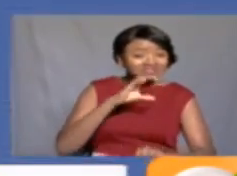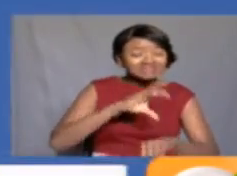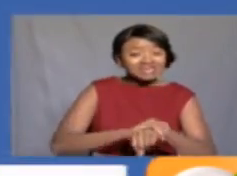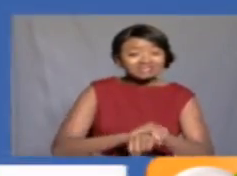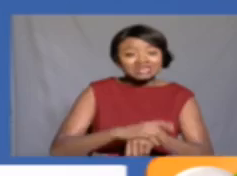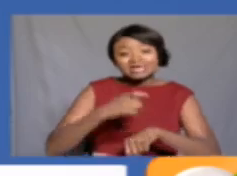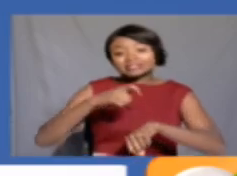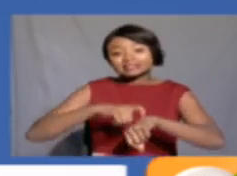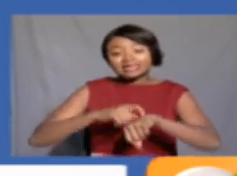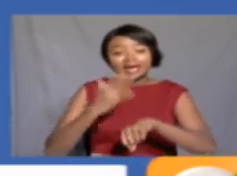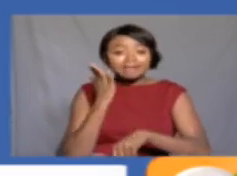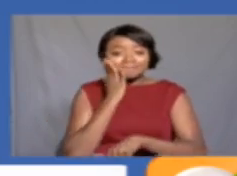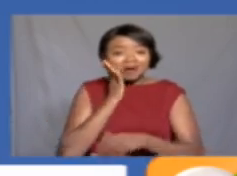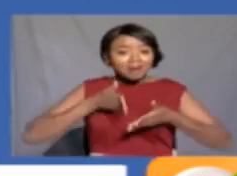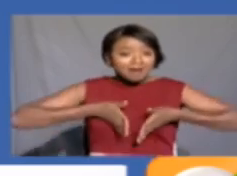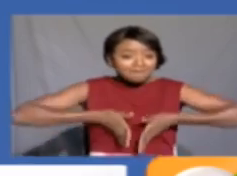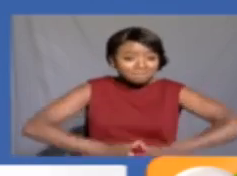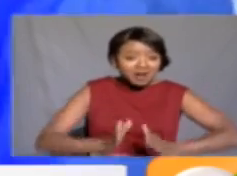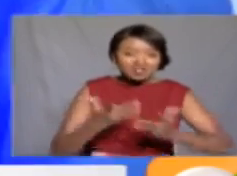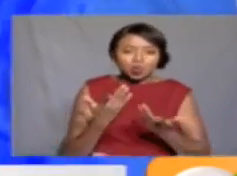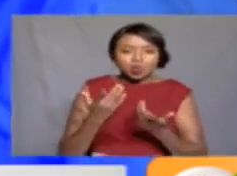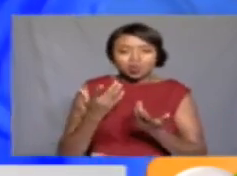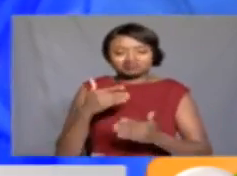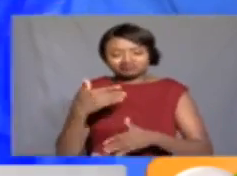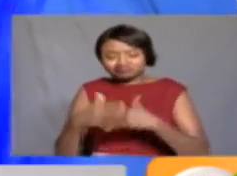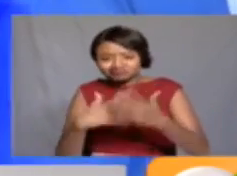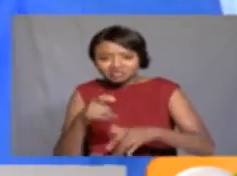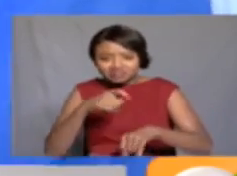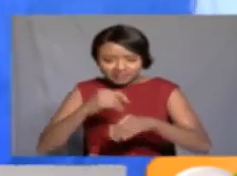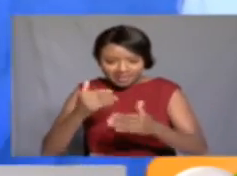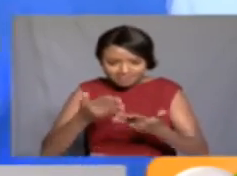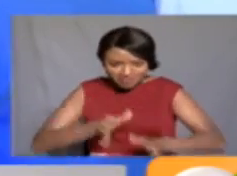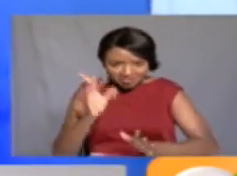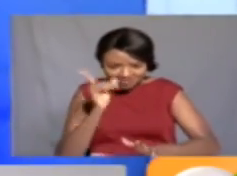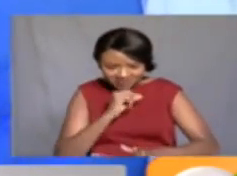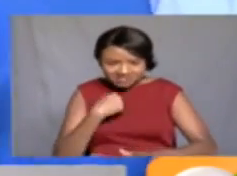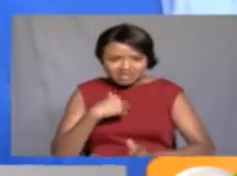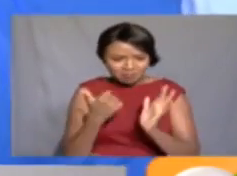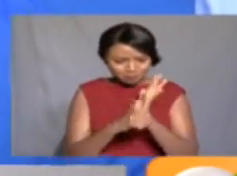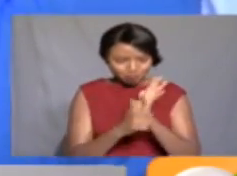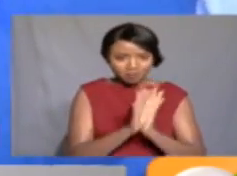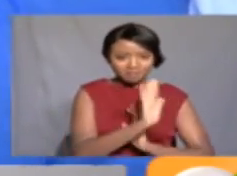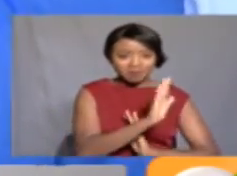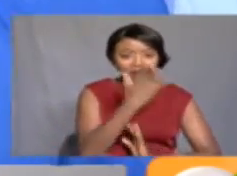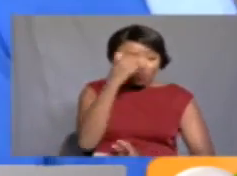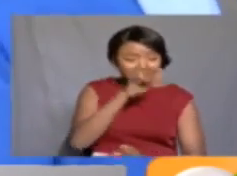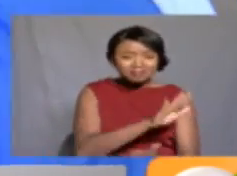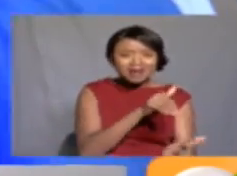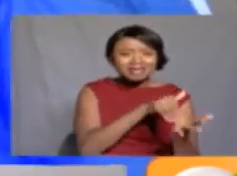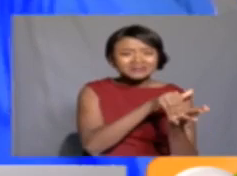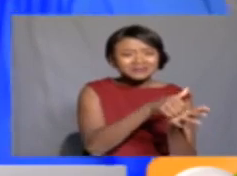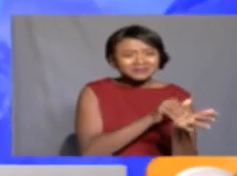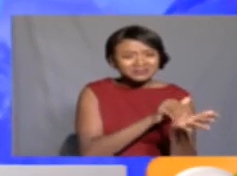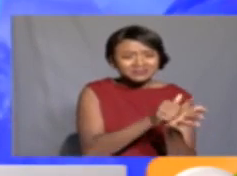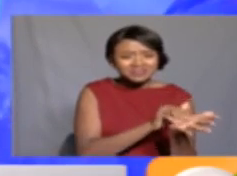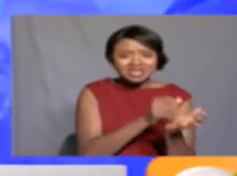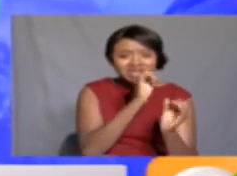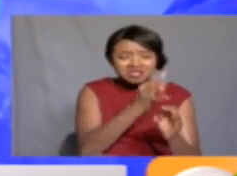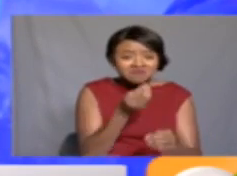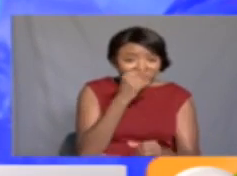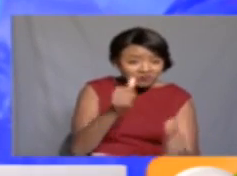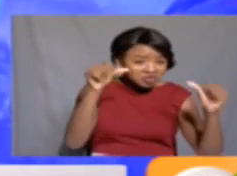or delivery, with distress beginning soon or after birth. The immune system of these children is weakened either by malnutrition